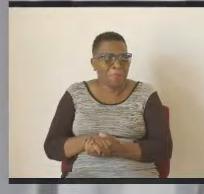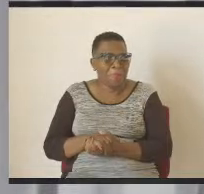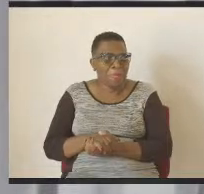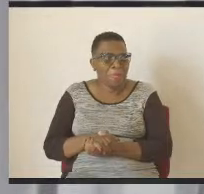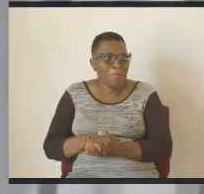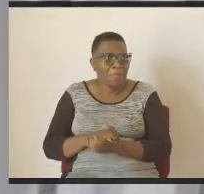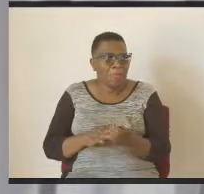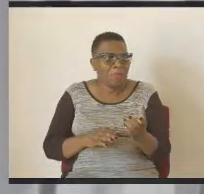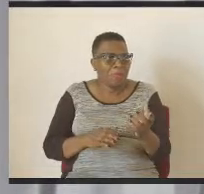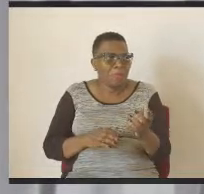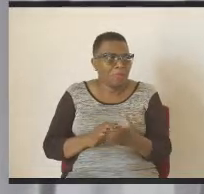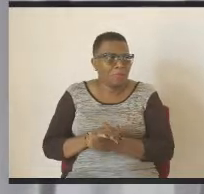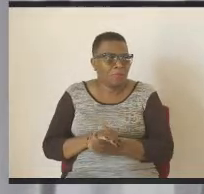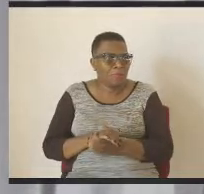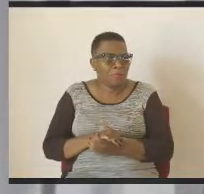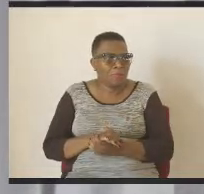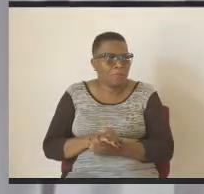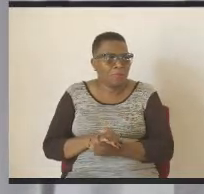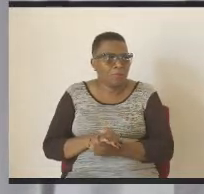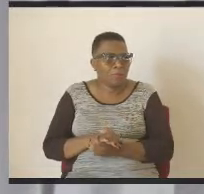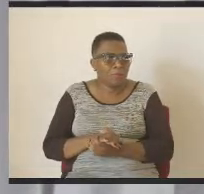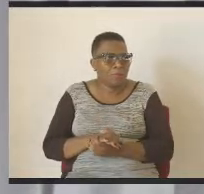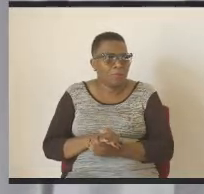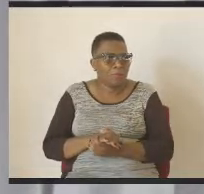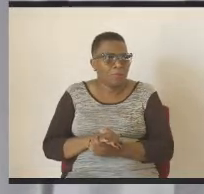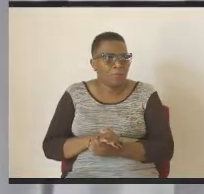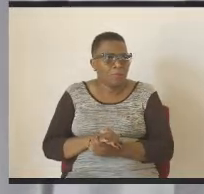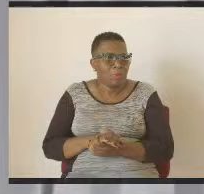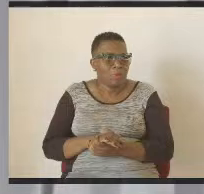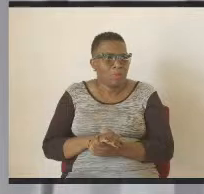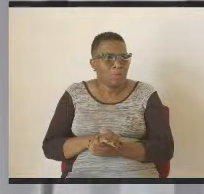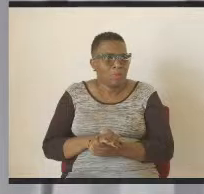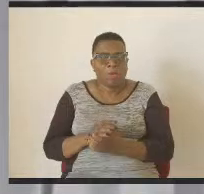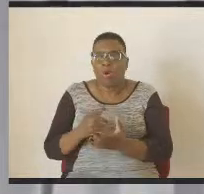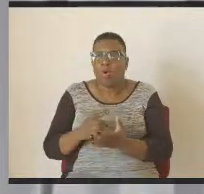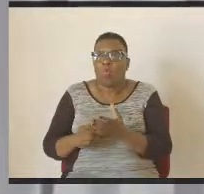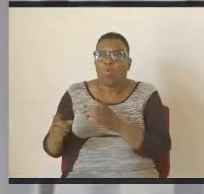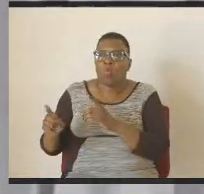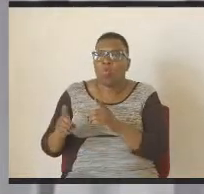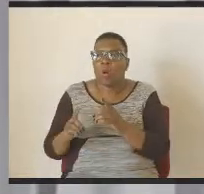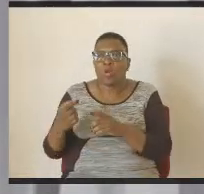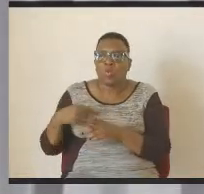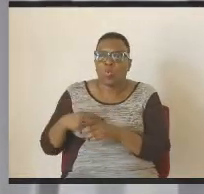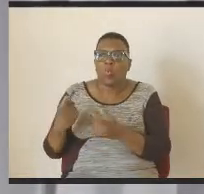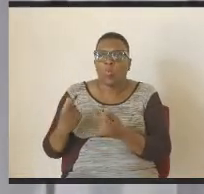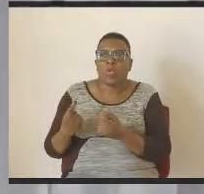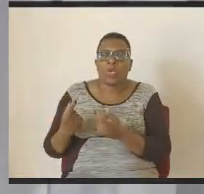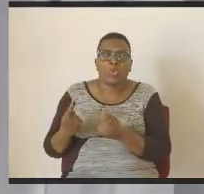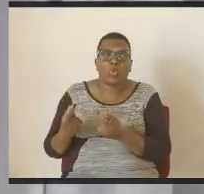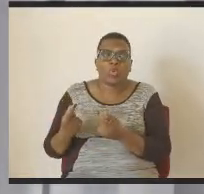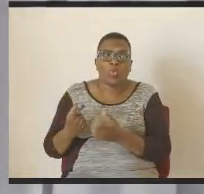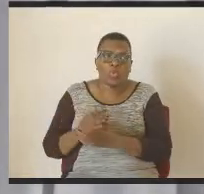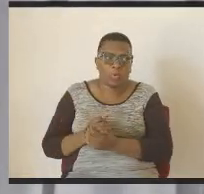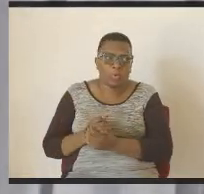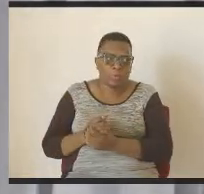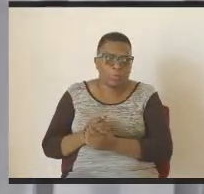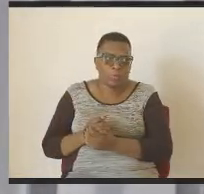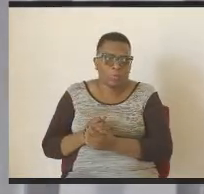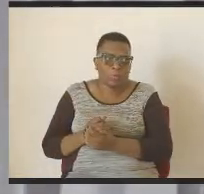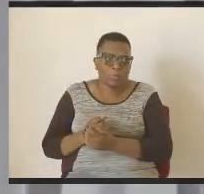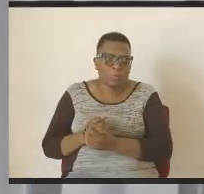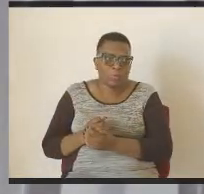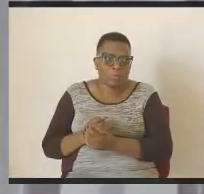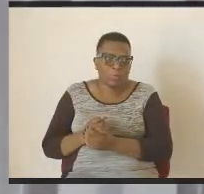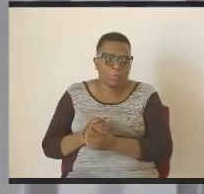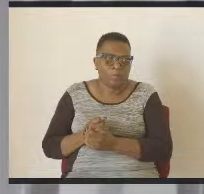my cross. So my next thing was, what do we do? And that comes from Luke 9:23, as the